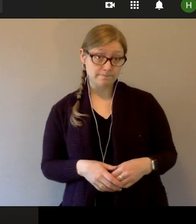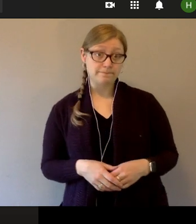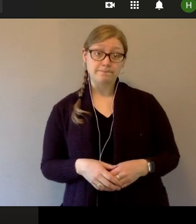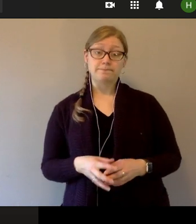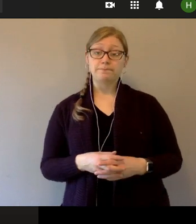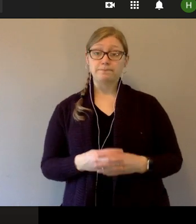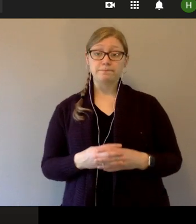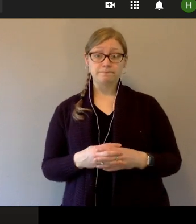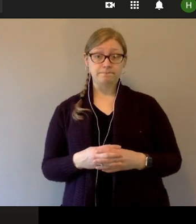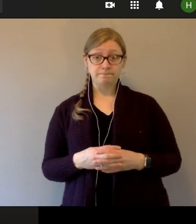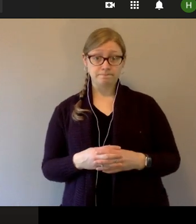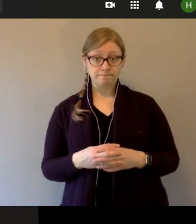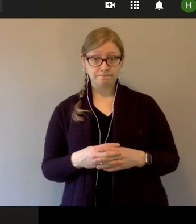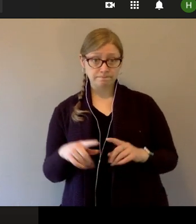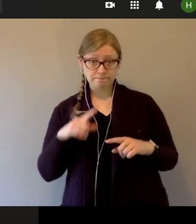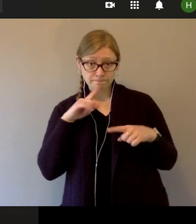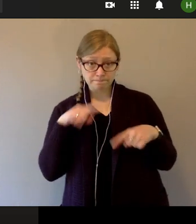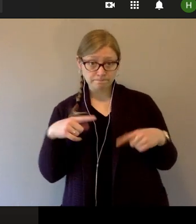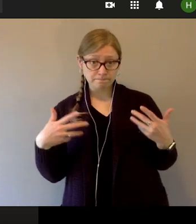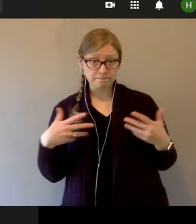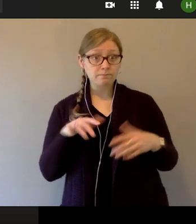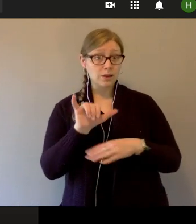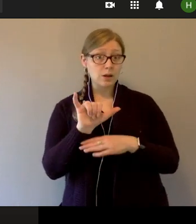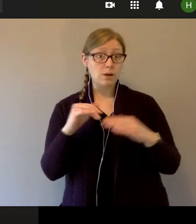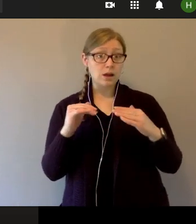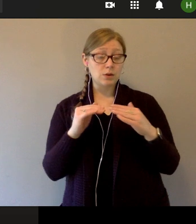And what we get is y is going to be equal to